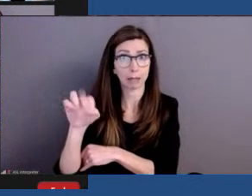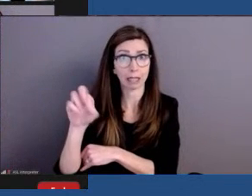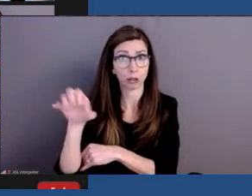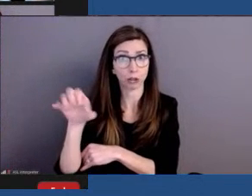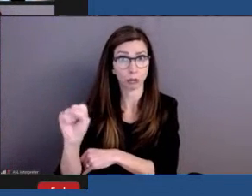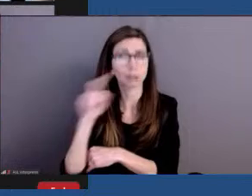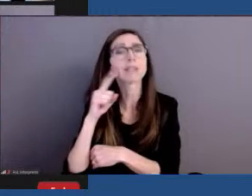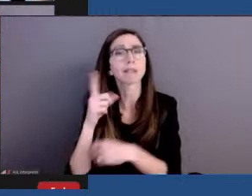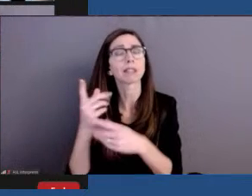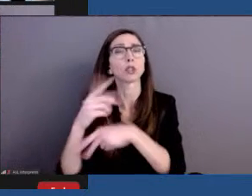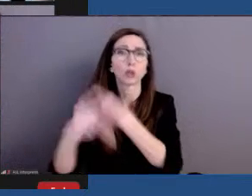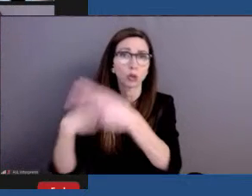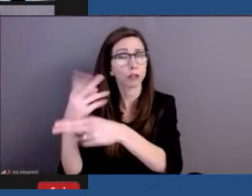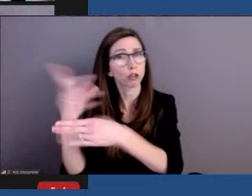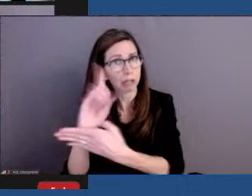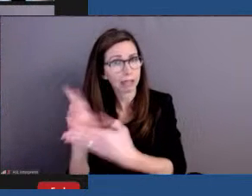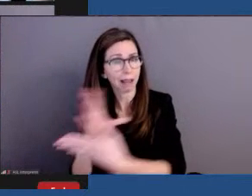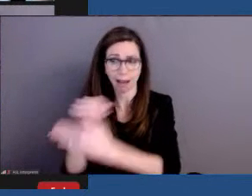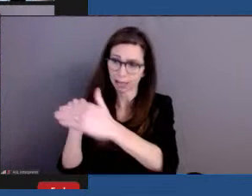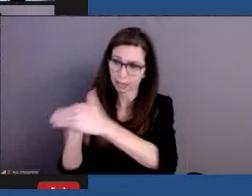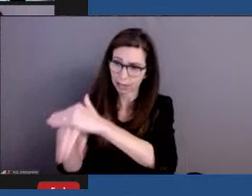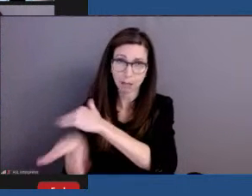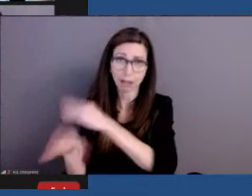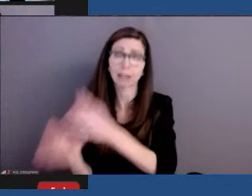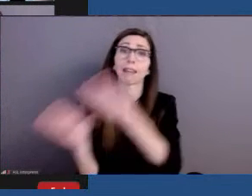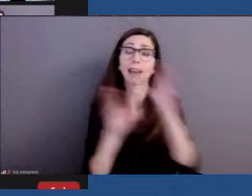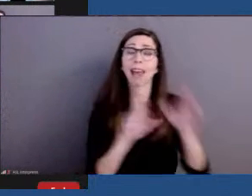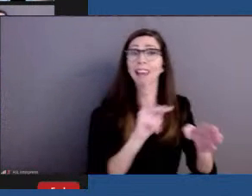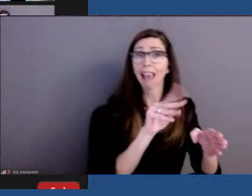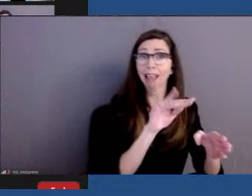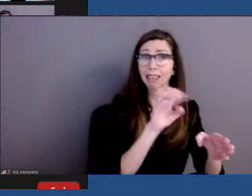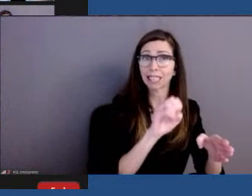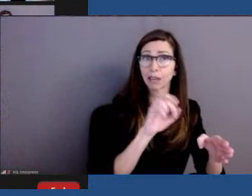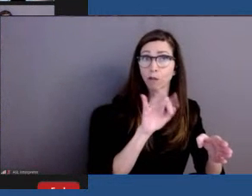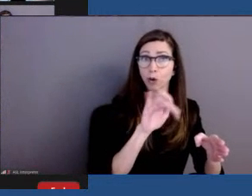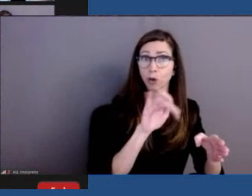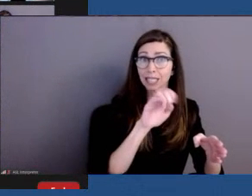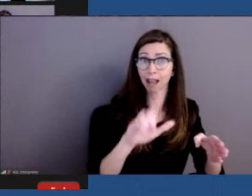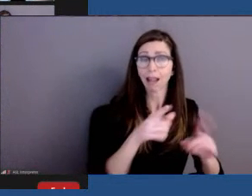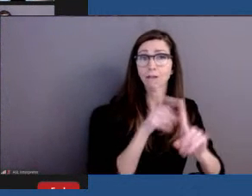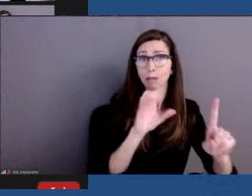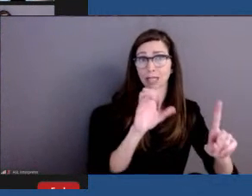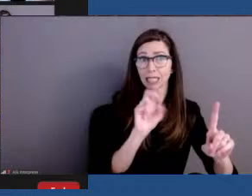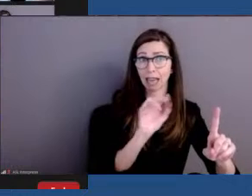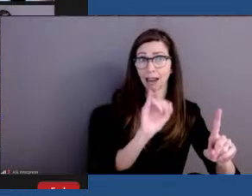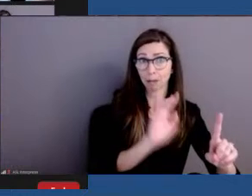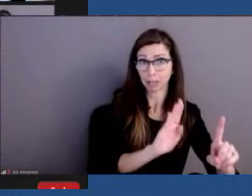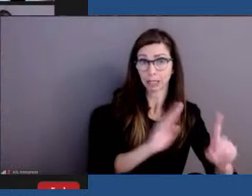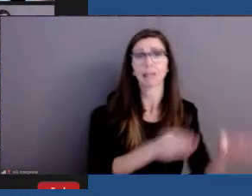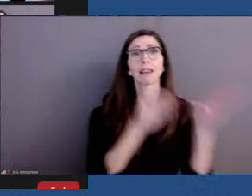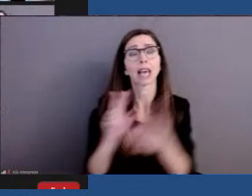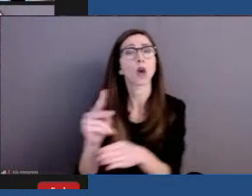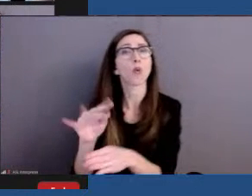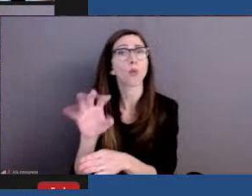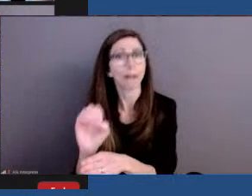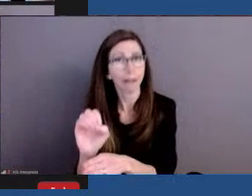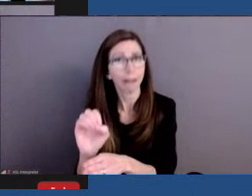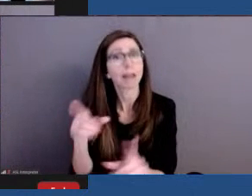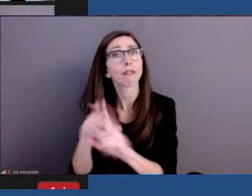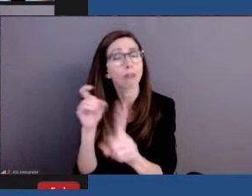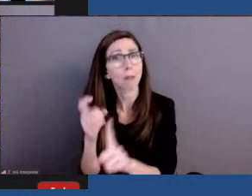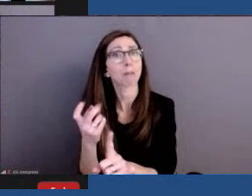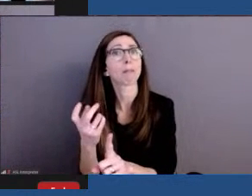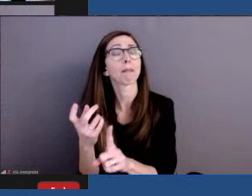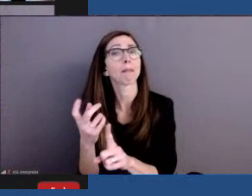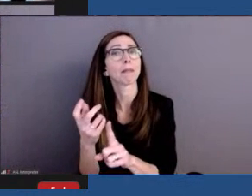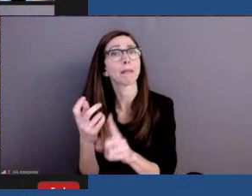accessibility, Kathleen Forestell from CNIB, Wayne Antle from the Alliance for Equality of Blind